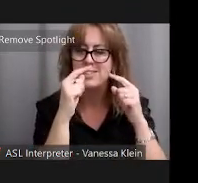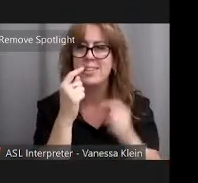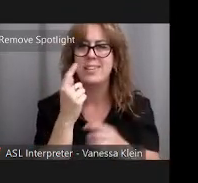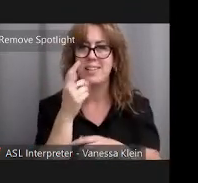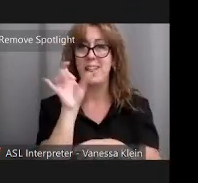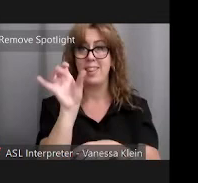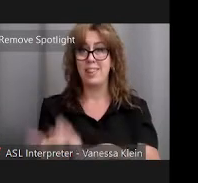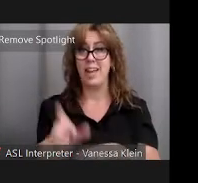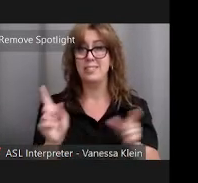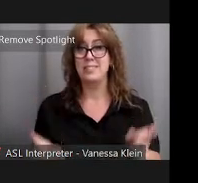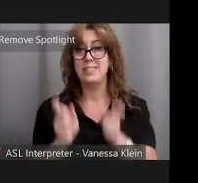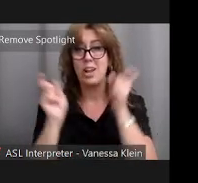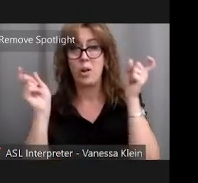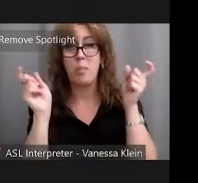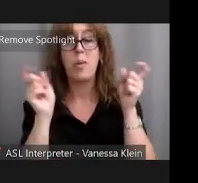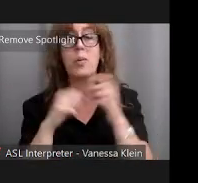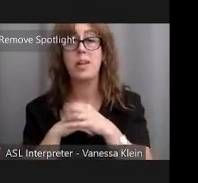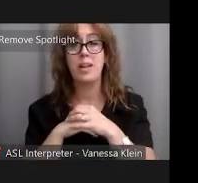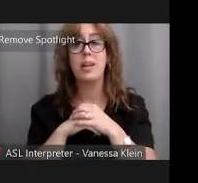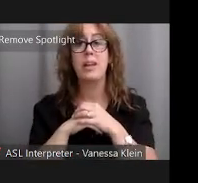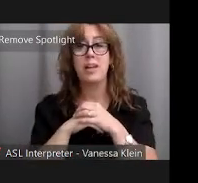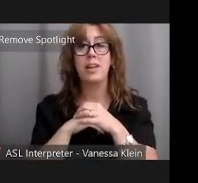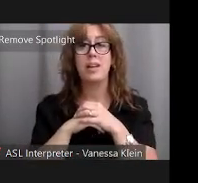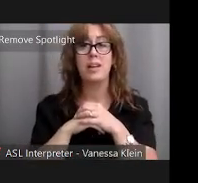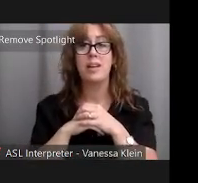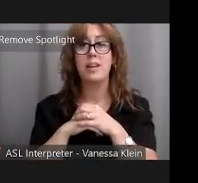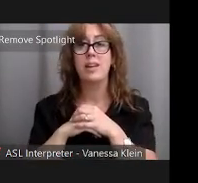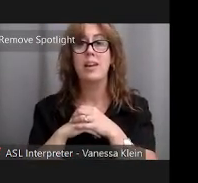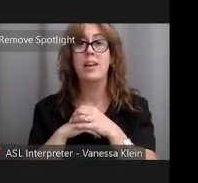I think finally, you know, you refer a lot here to the